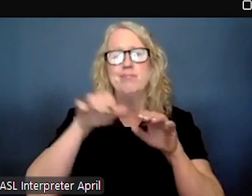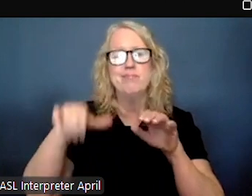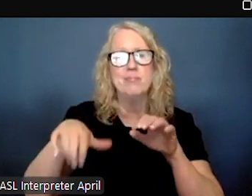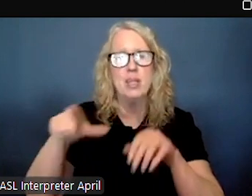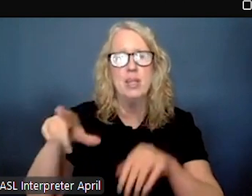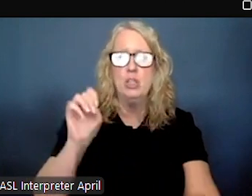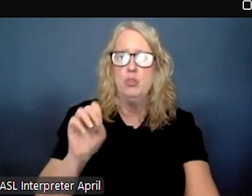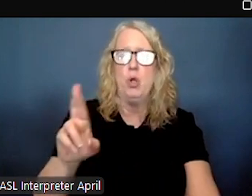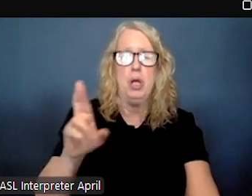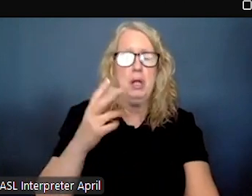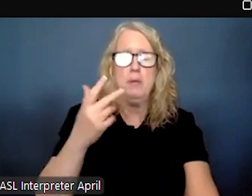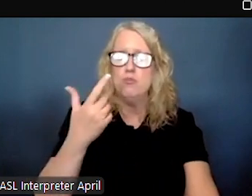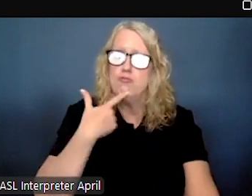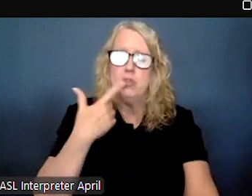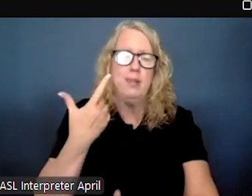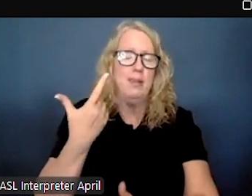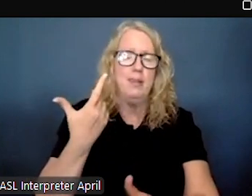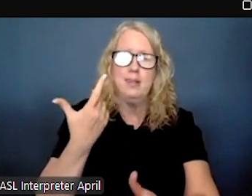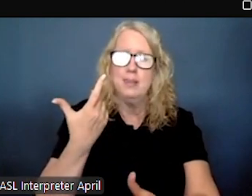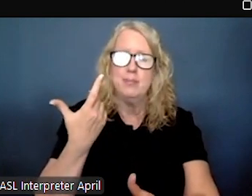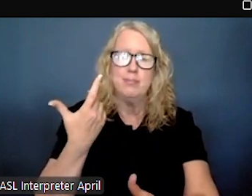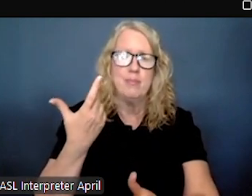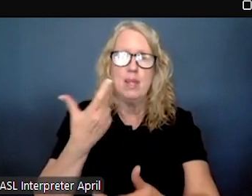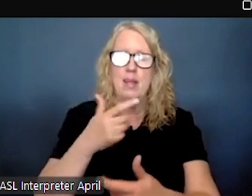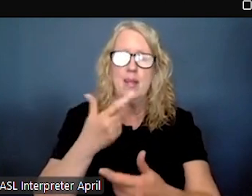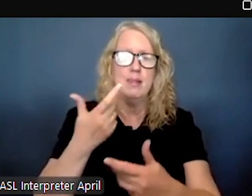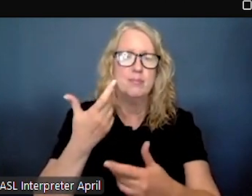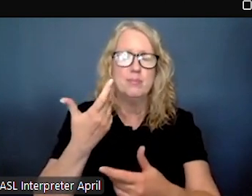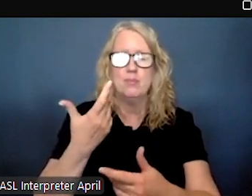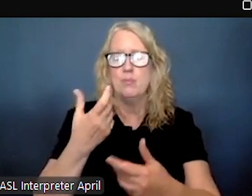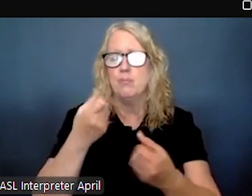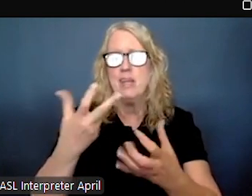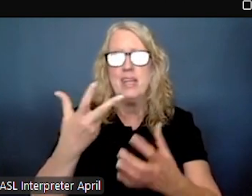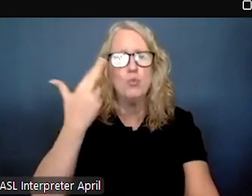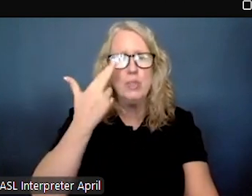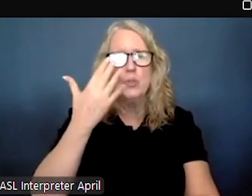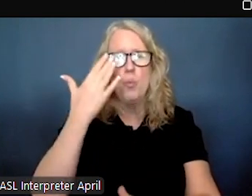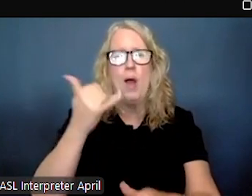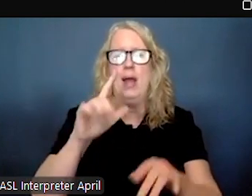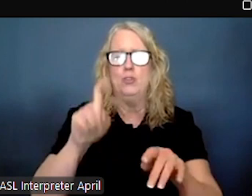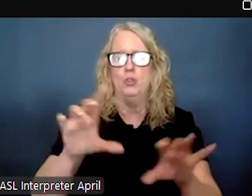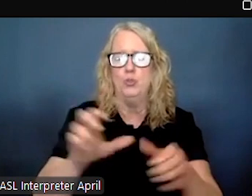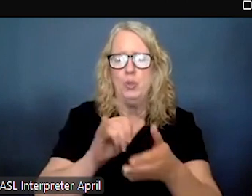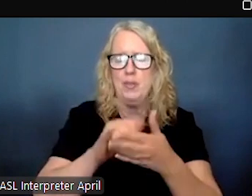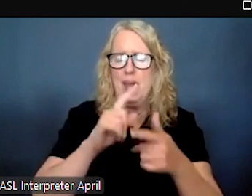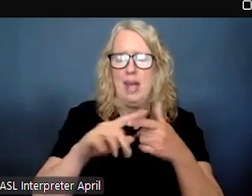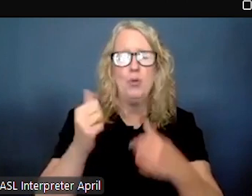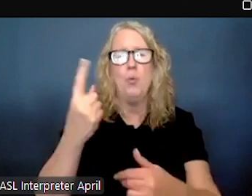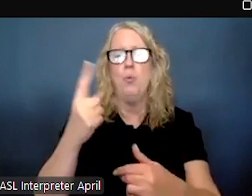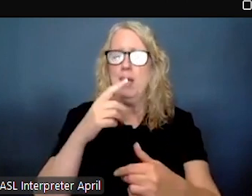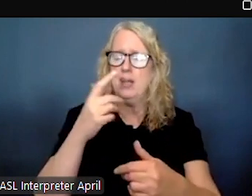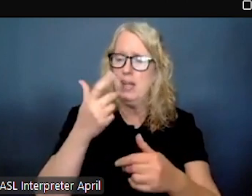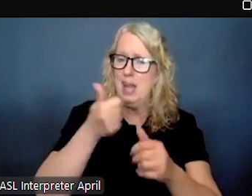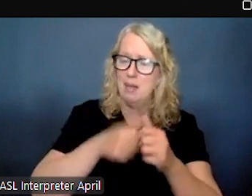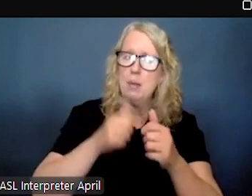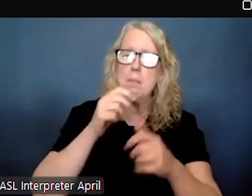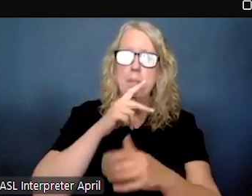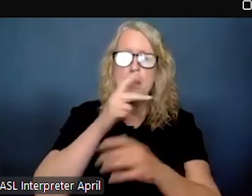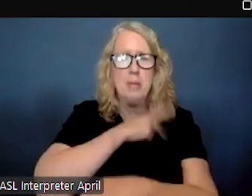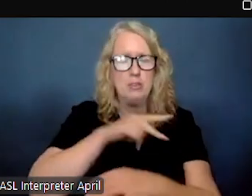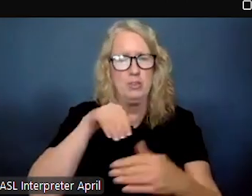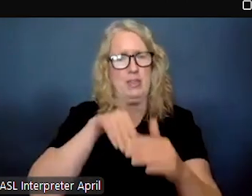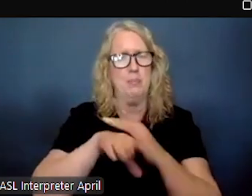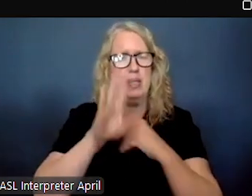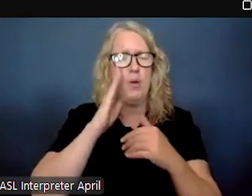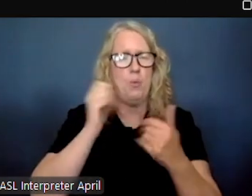no really reason not to, because when we're saying 1 in every 8 of your patients coming in is there for a behavioral health emergency,